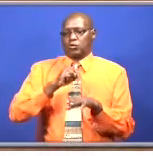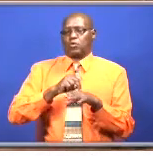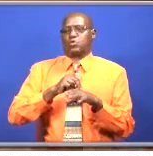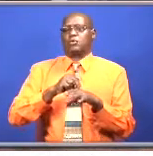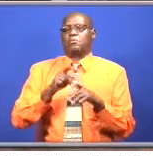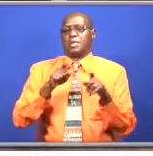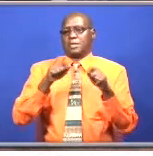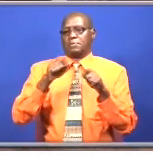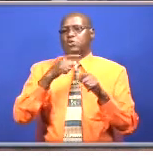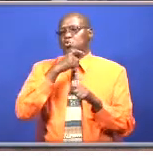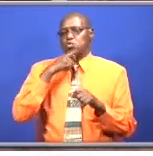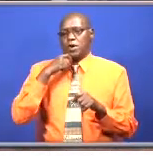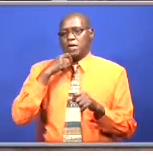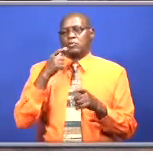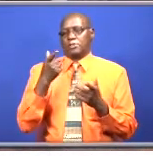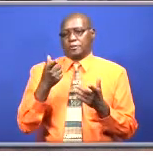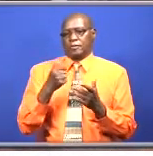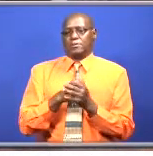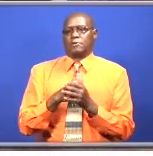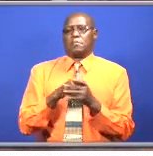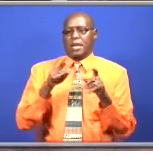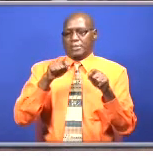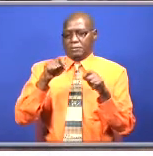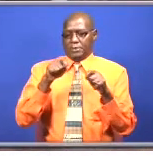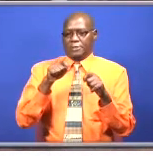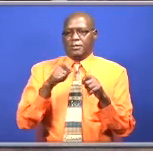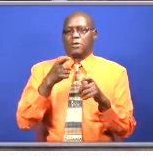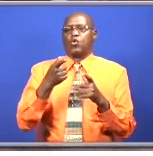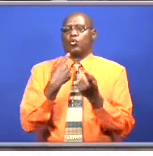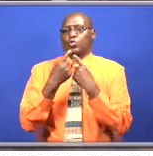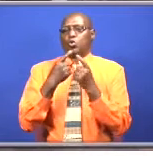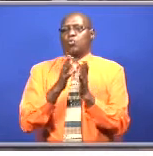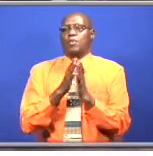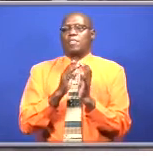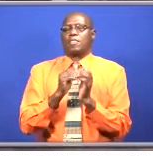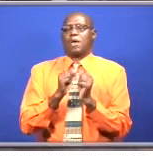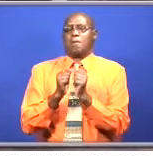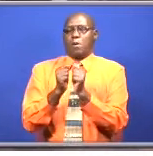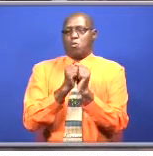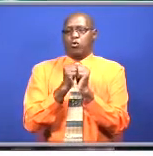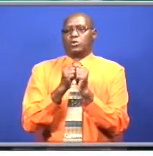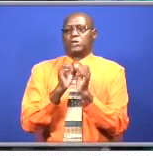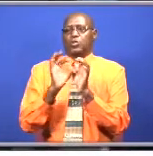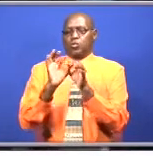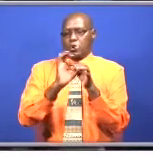NDMA. Kobia, who was speaking during the launch of the Pamoja Tuungane Relief Food Program in Nairobi on